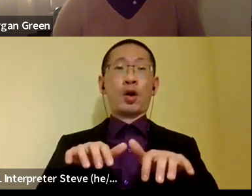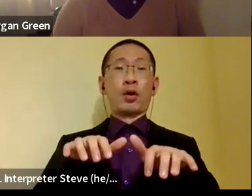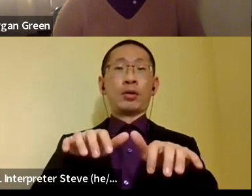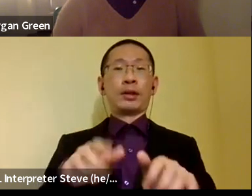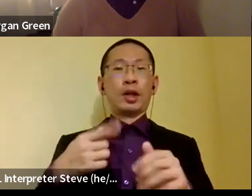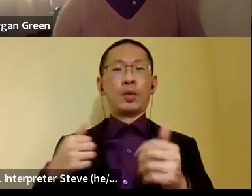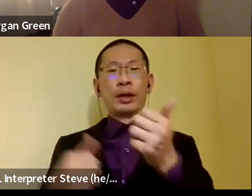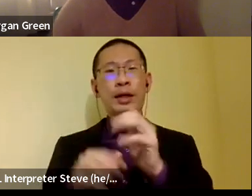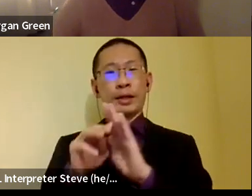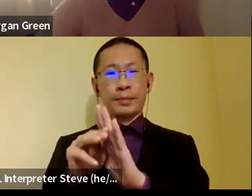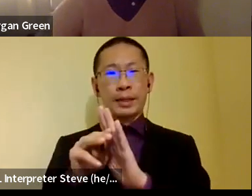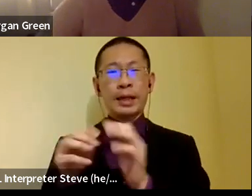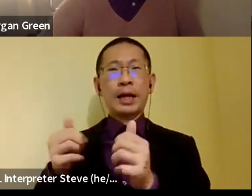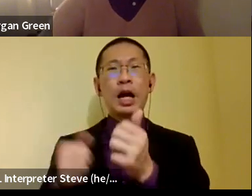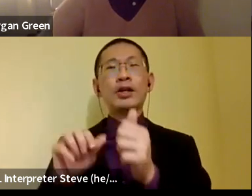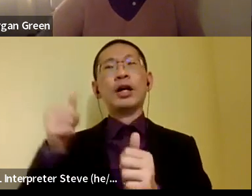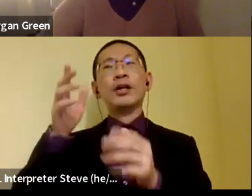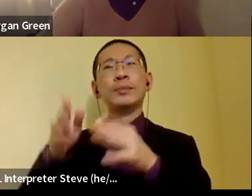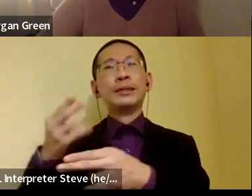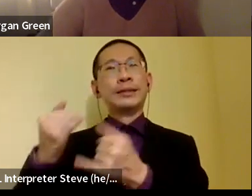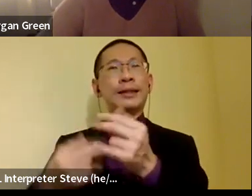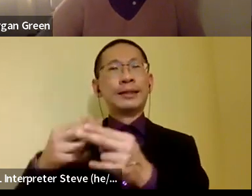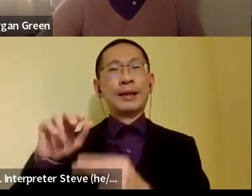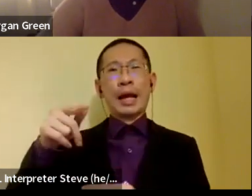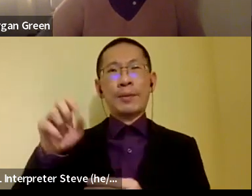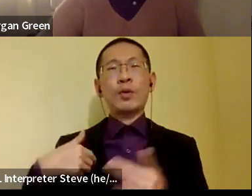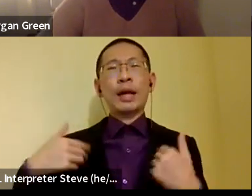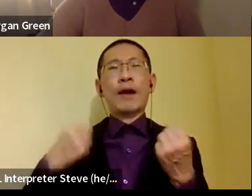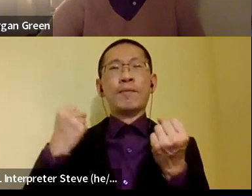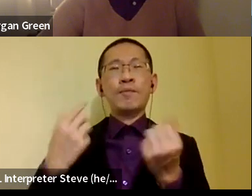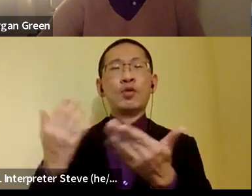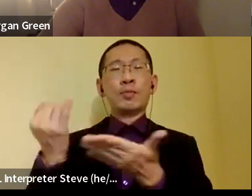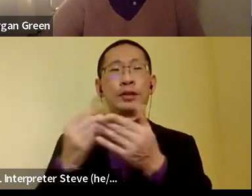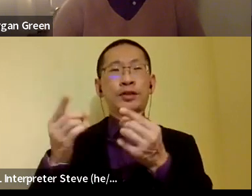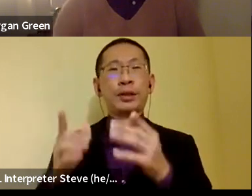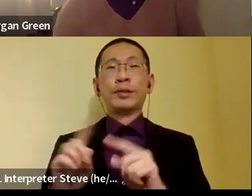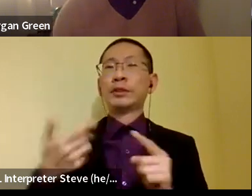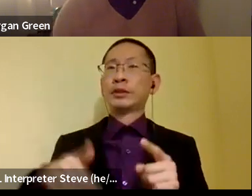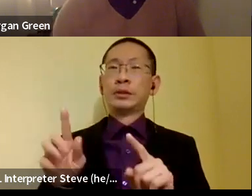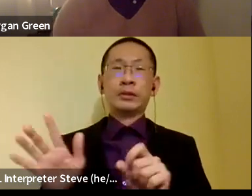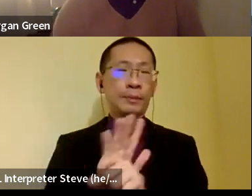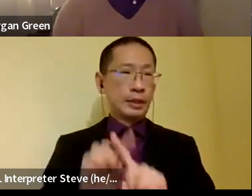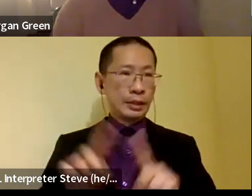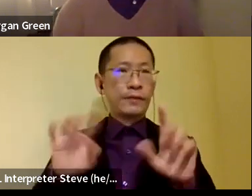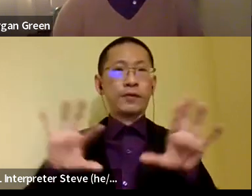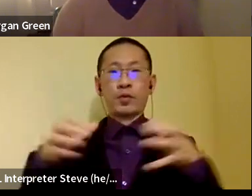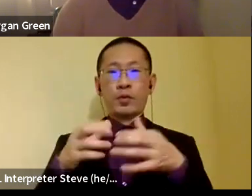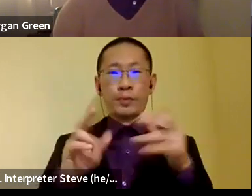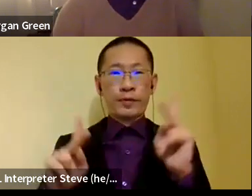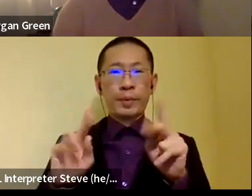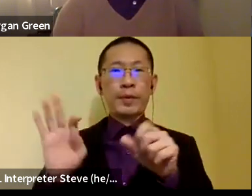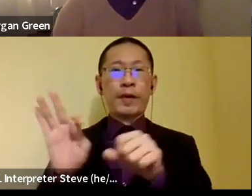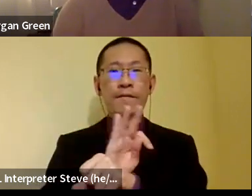under Libby Apple, there were multiple associate artistic directors, although it was a very different group of people functioning